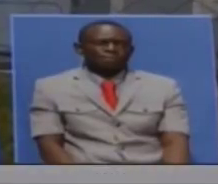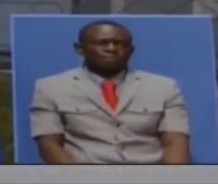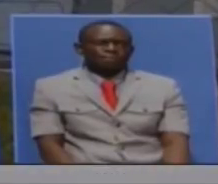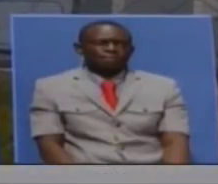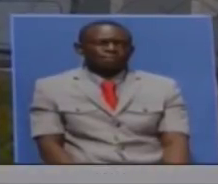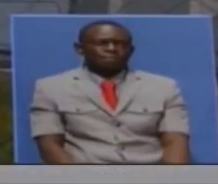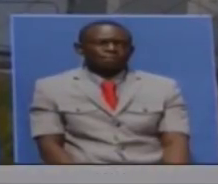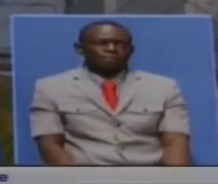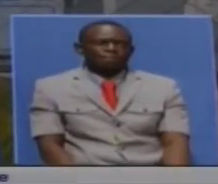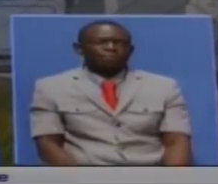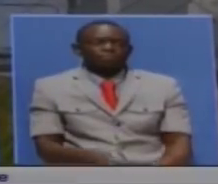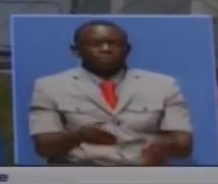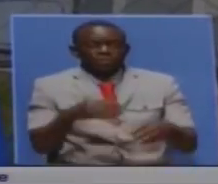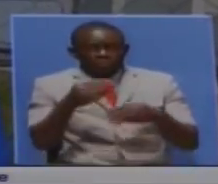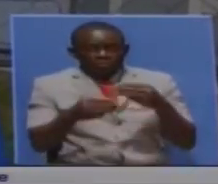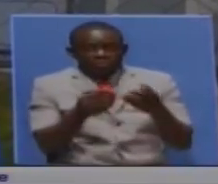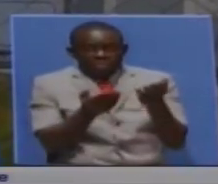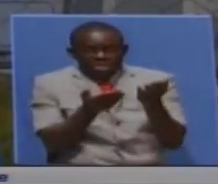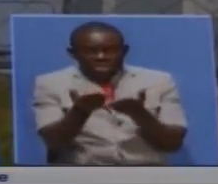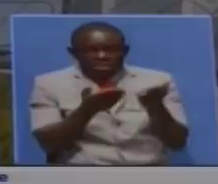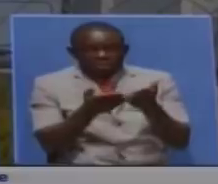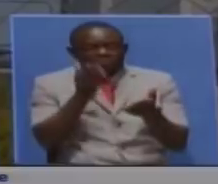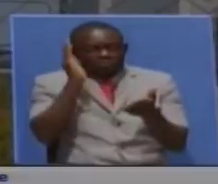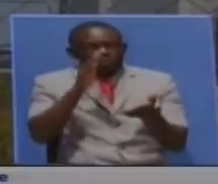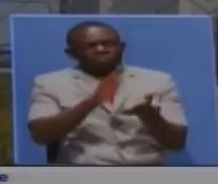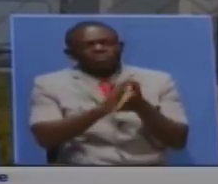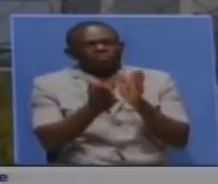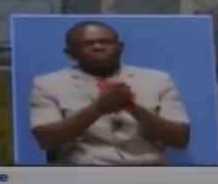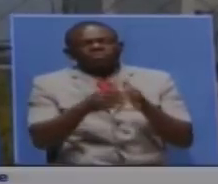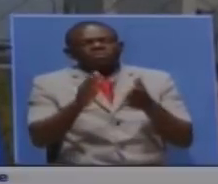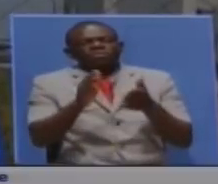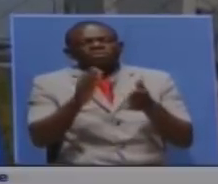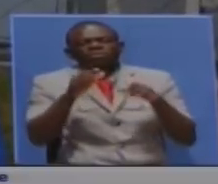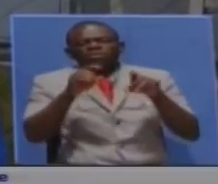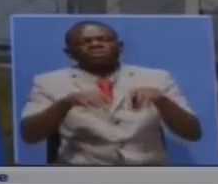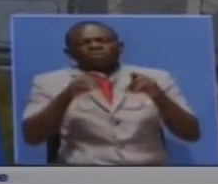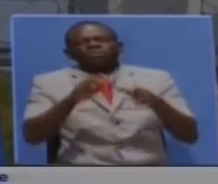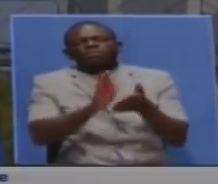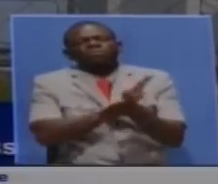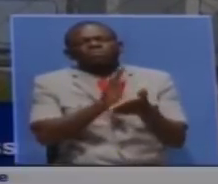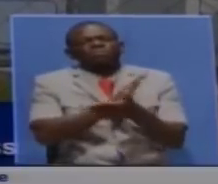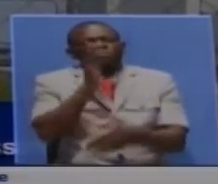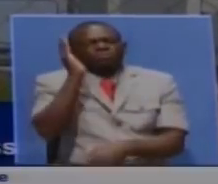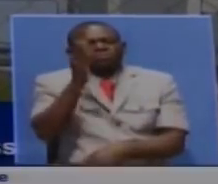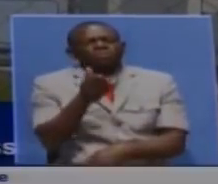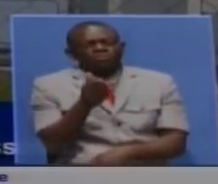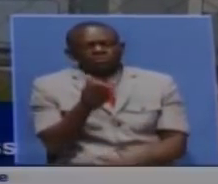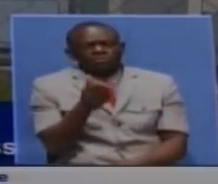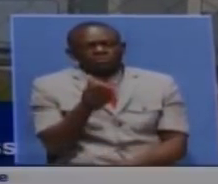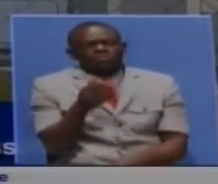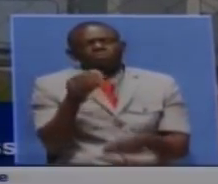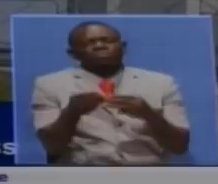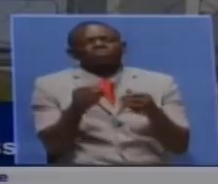is speedy clearance of goods, then it will all make sense. Yes, we appreciate that